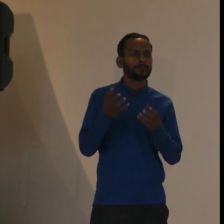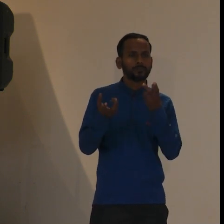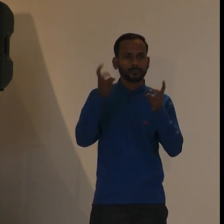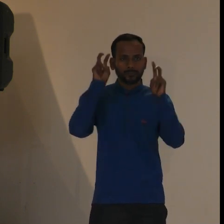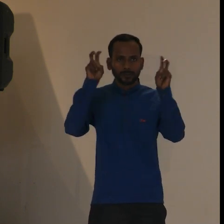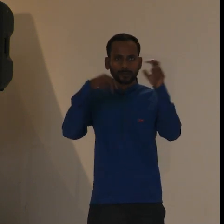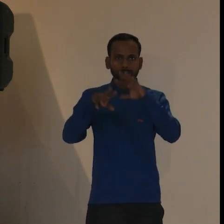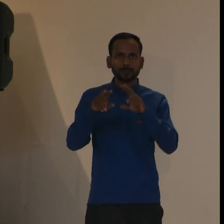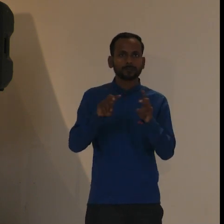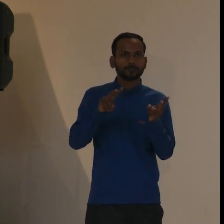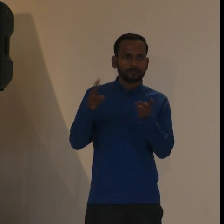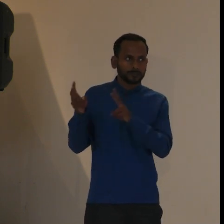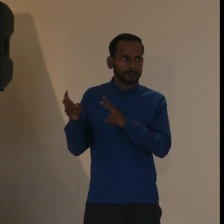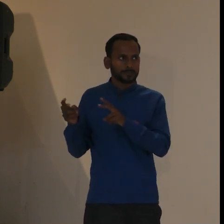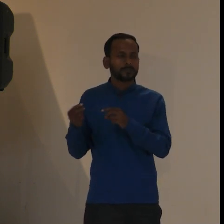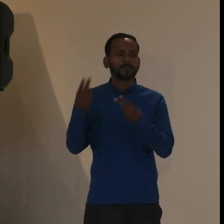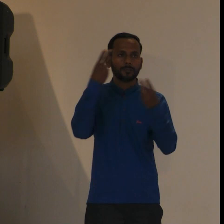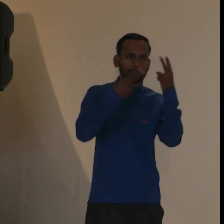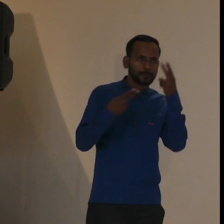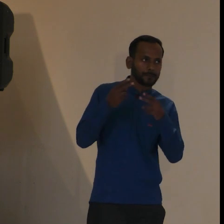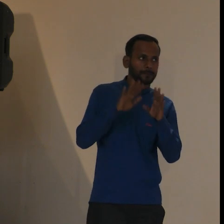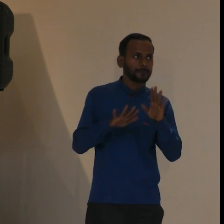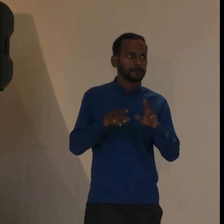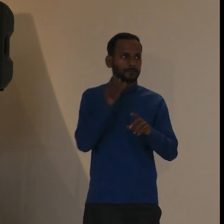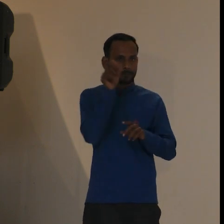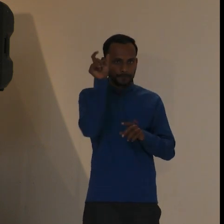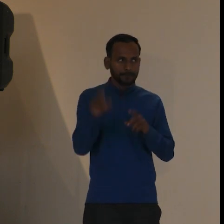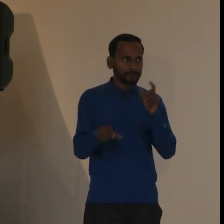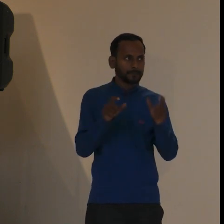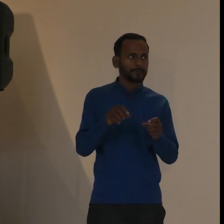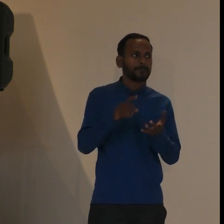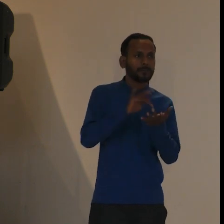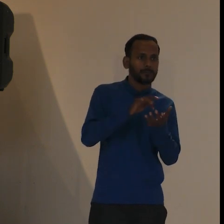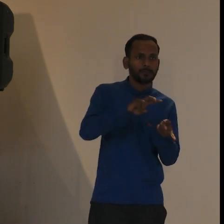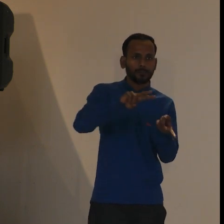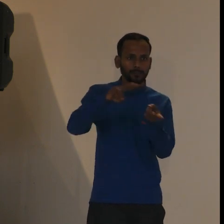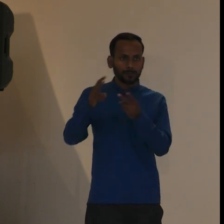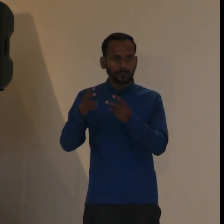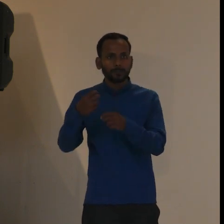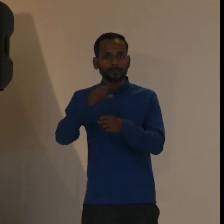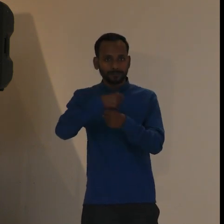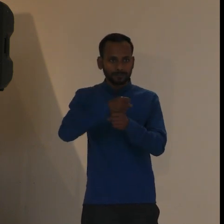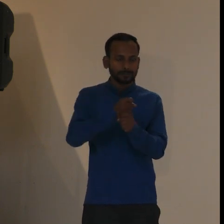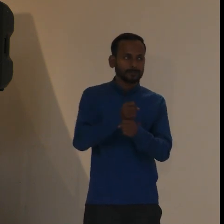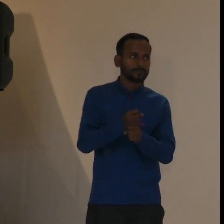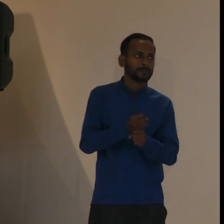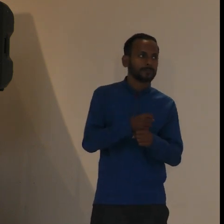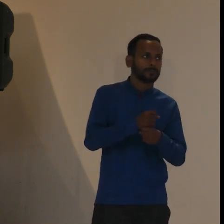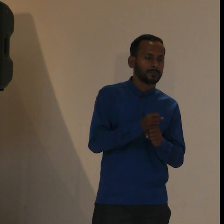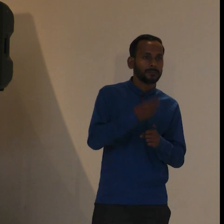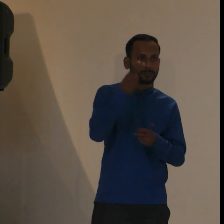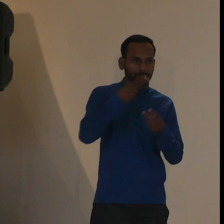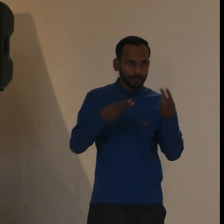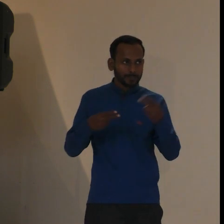about ruptures and instabilities. And in the case of Christian art in Goa, there